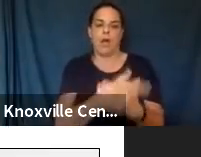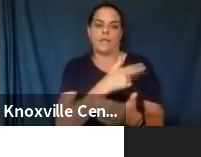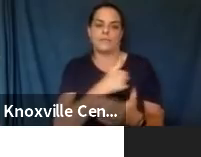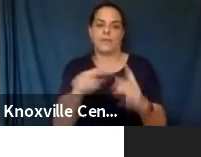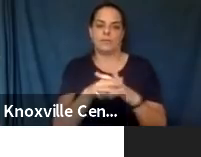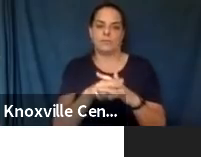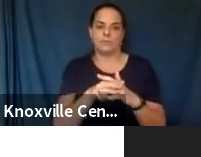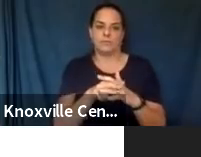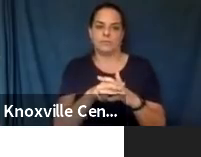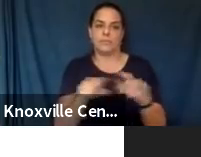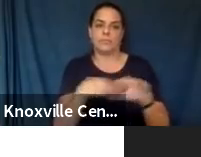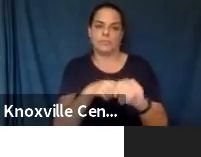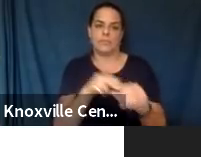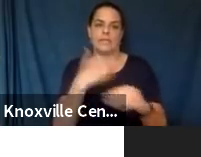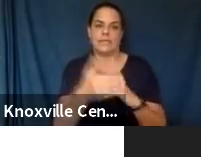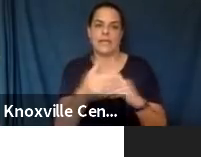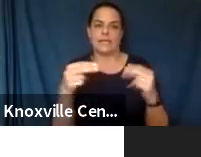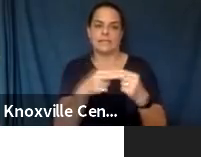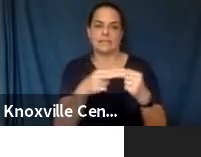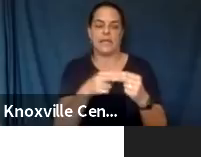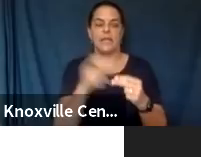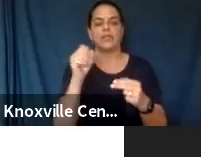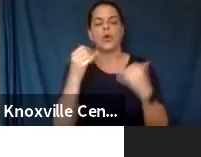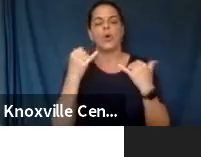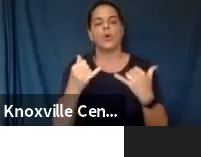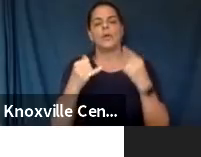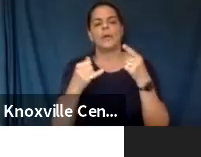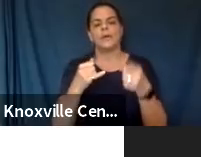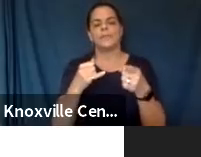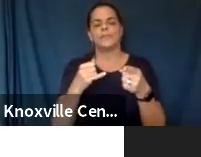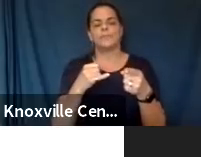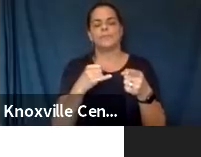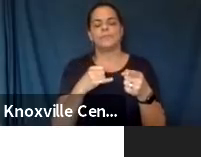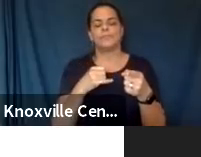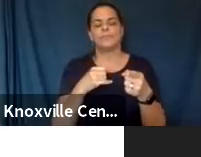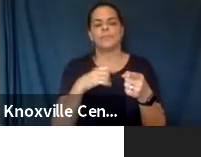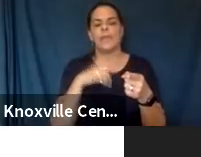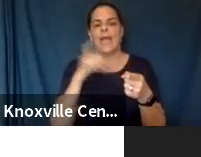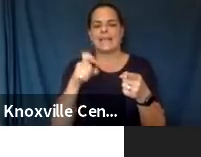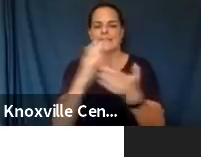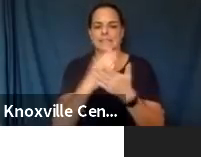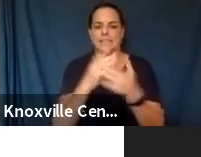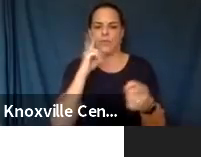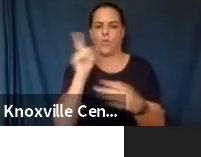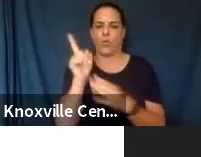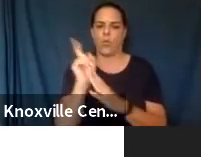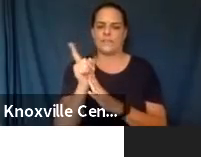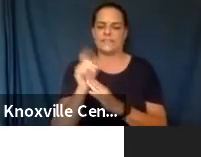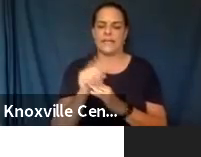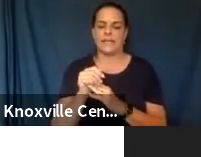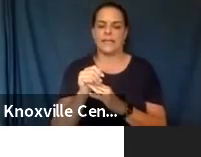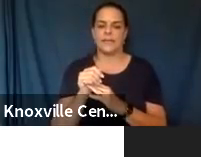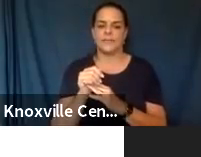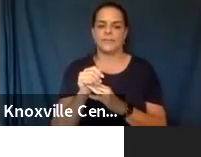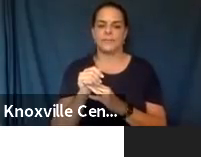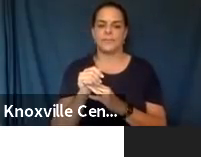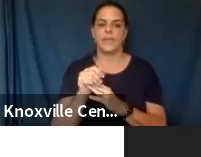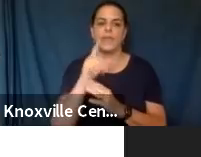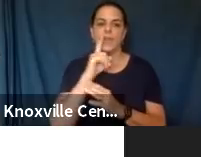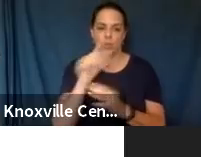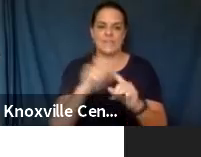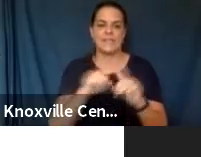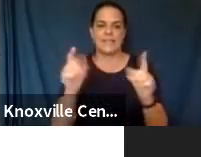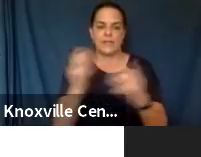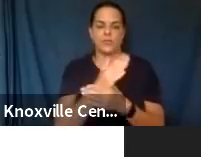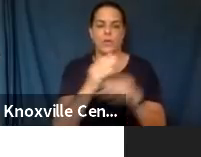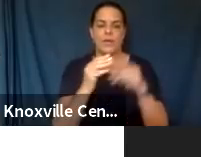Next slide. And so this was, I need to stop here for a second. So there is a difference